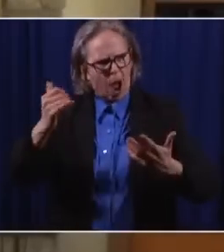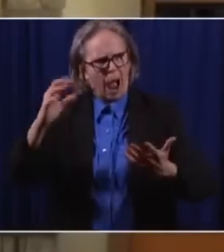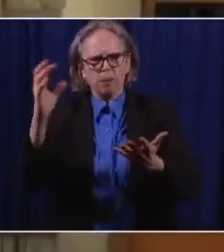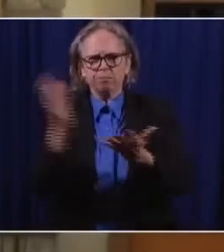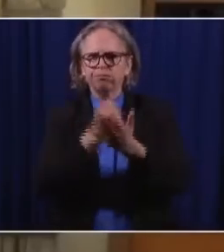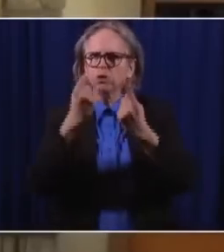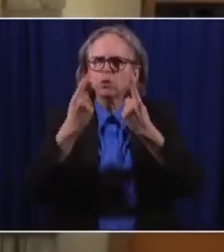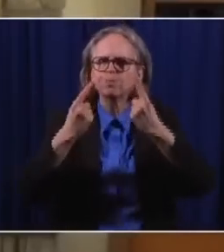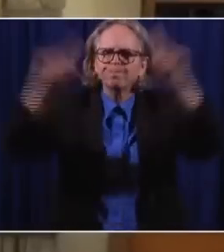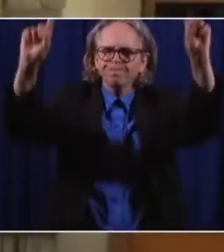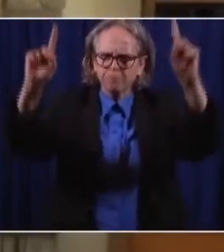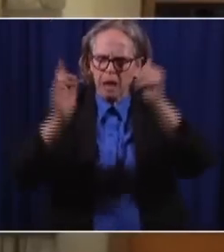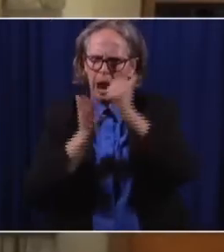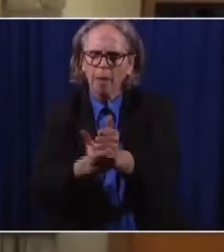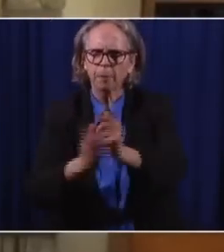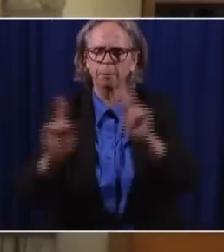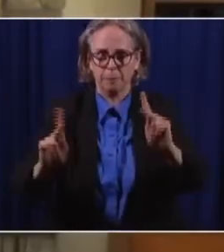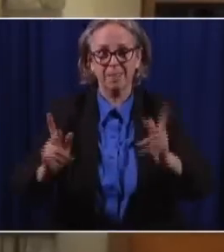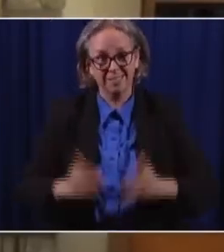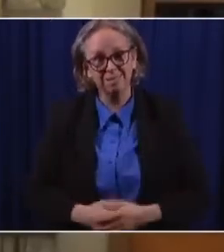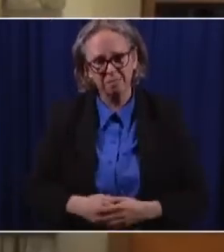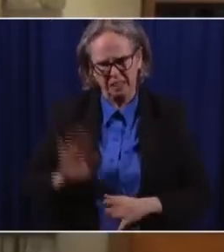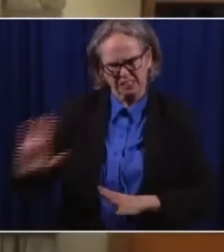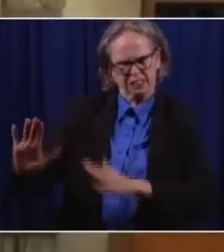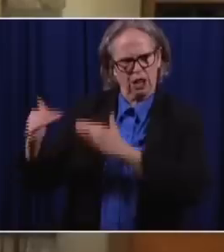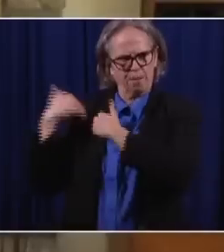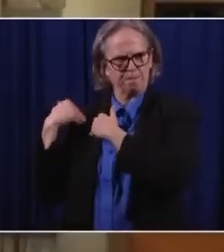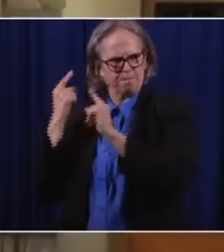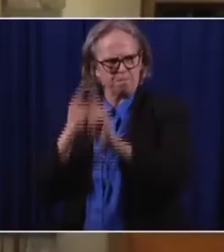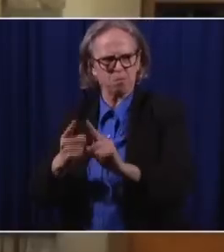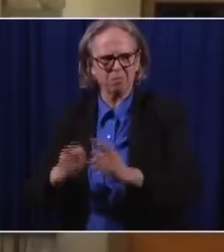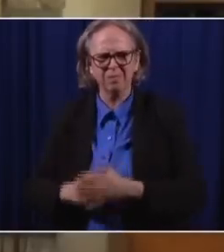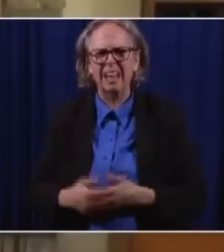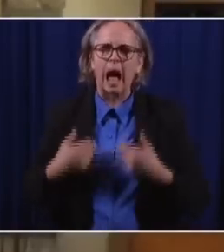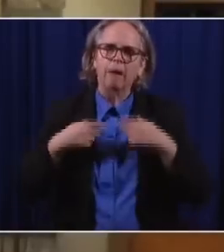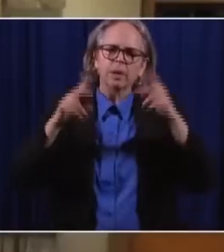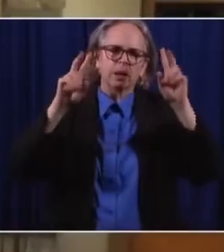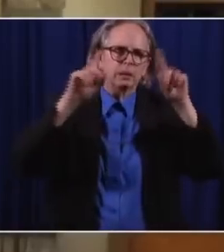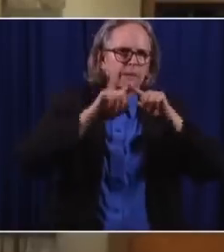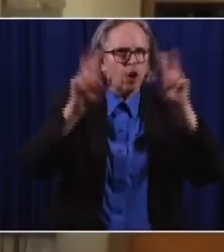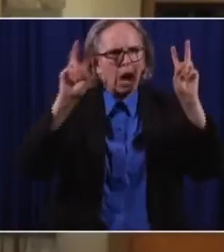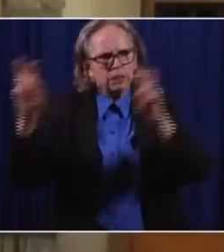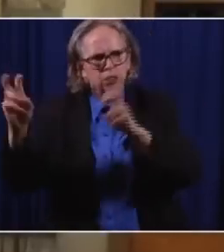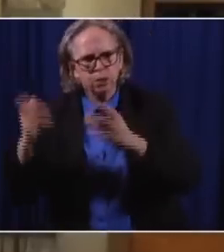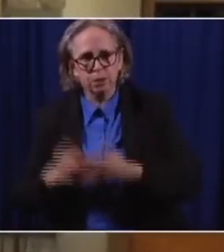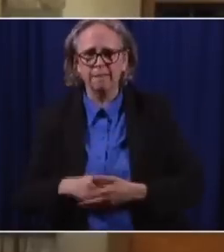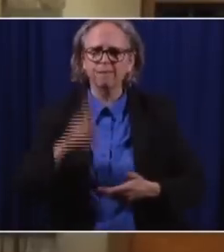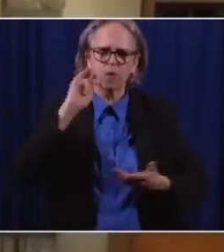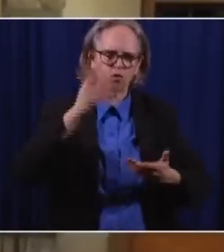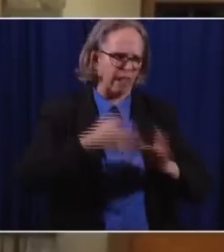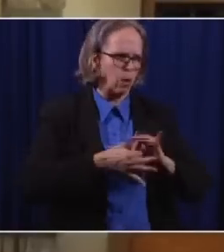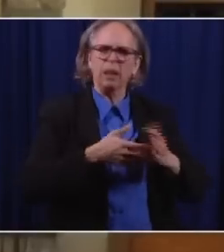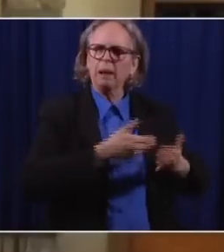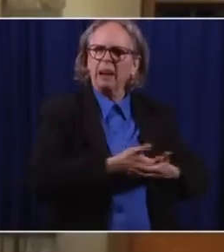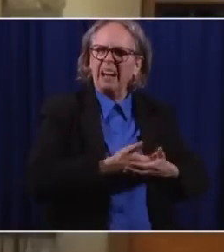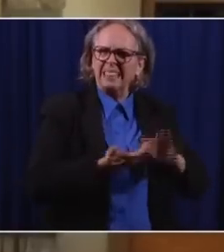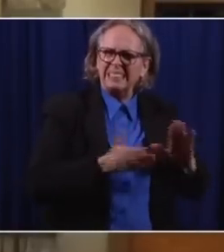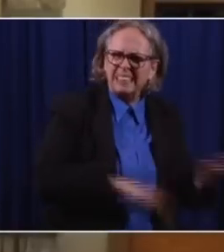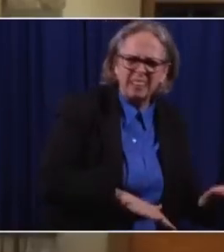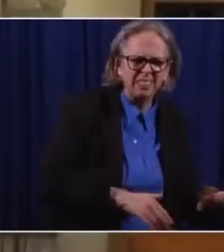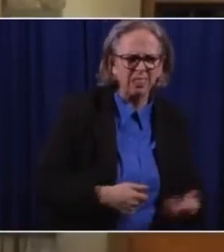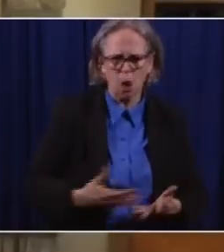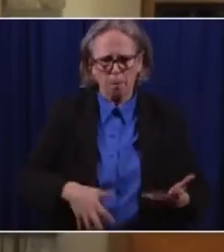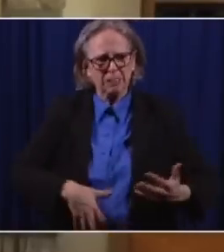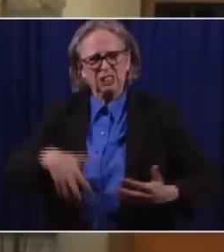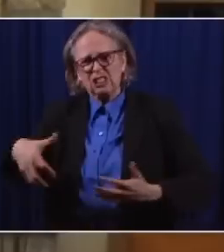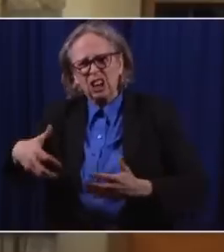Whether it is working on infant mortality issues or maternal mortality issues, well baby